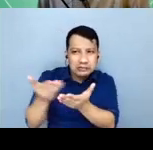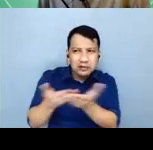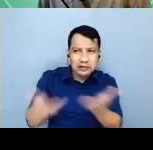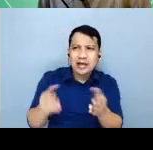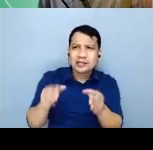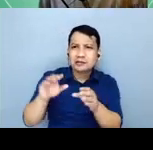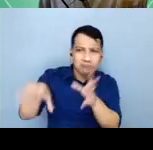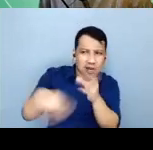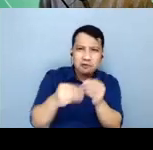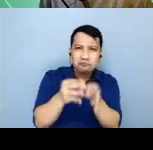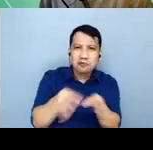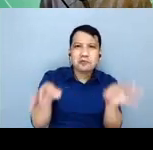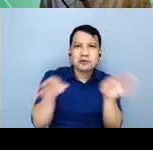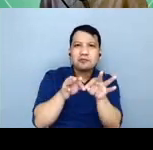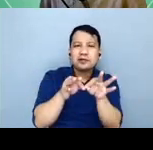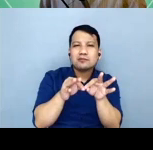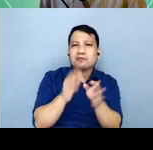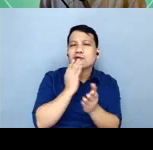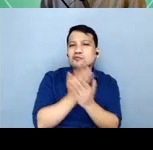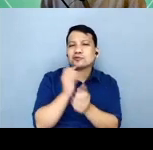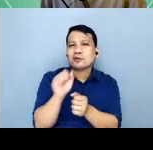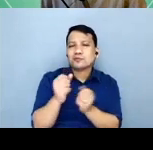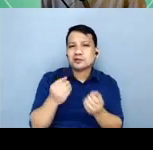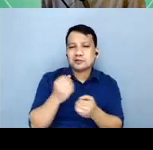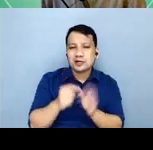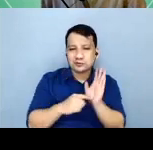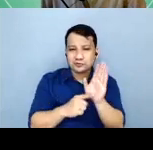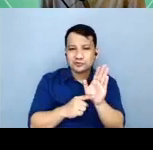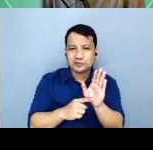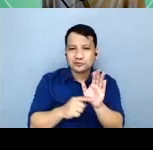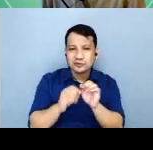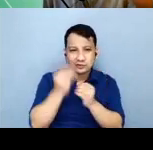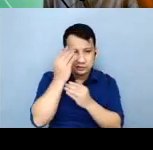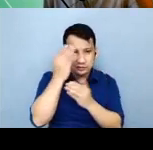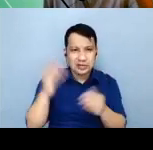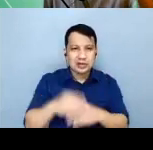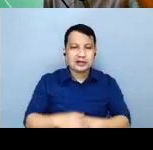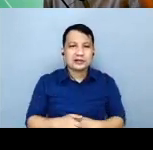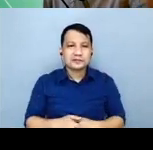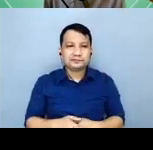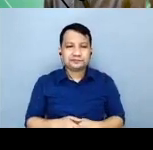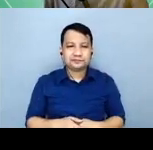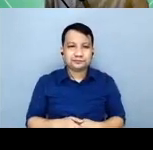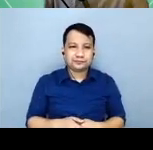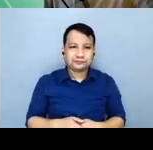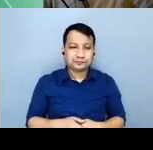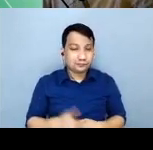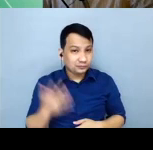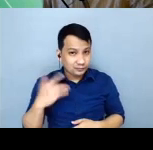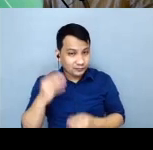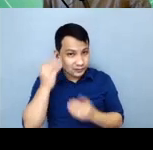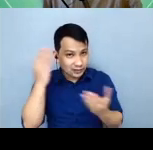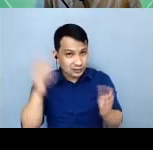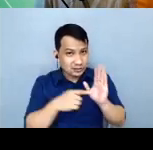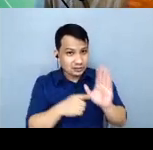value for these materials, is a good way of exploring sustainability. It's not as fancy, or it doesn't sound